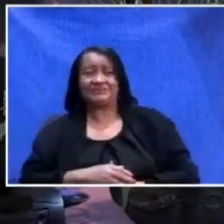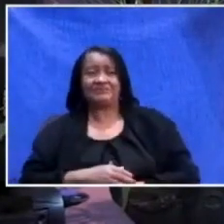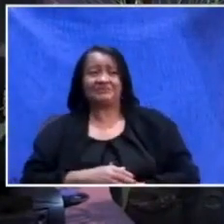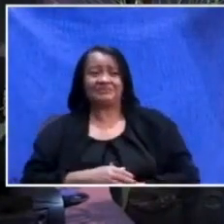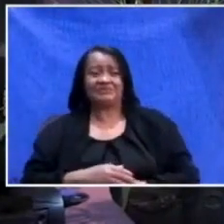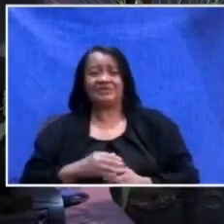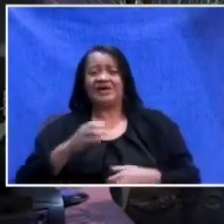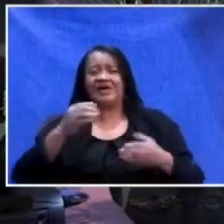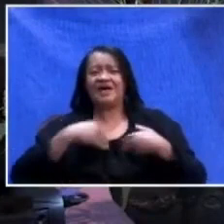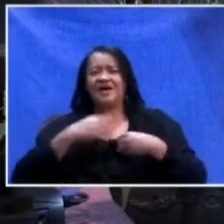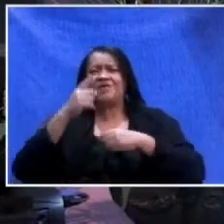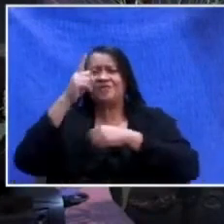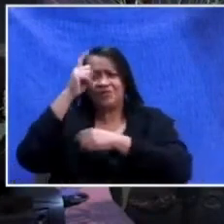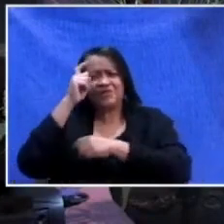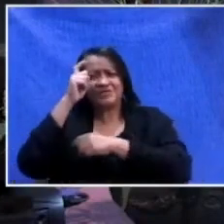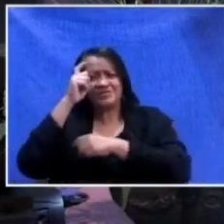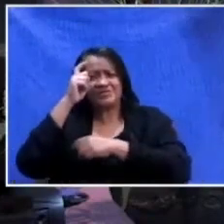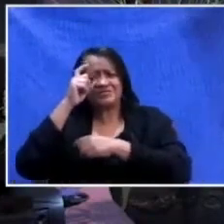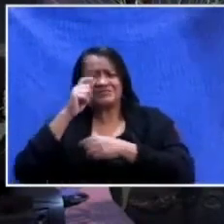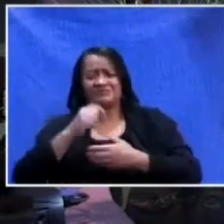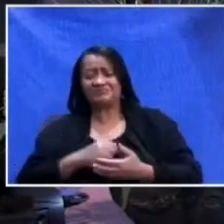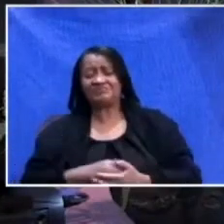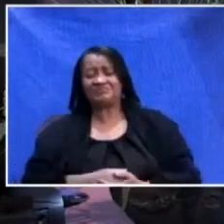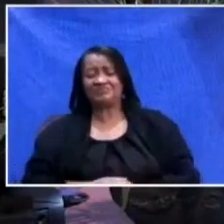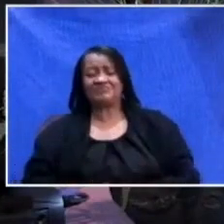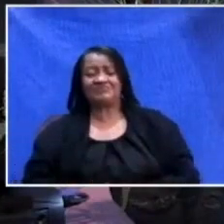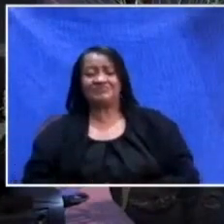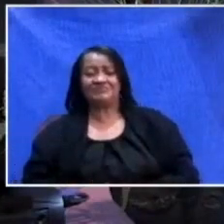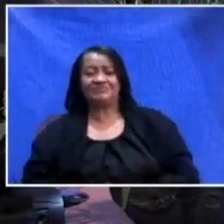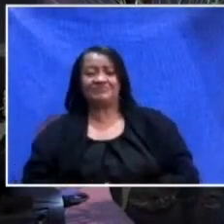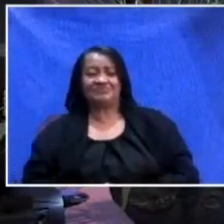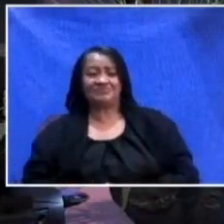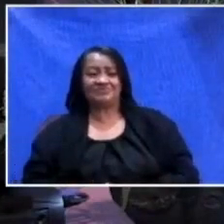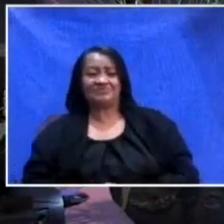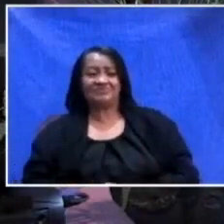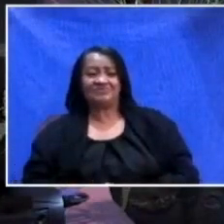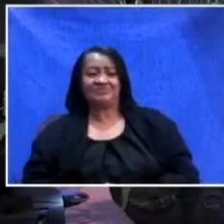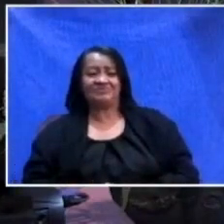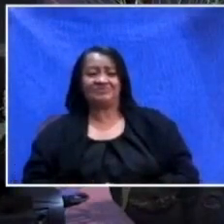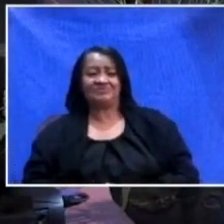There's wisdom. That's wisdom right there. Amen. Yeah.